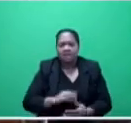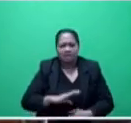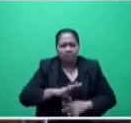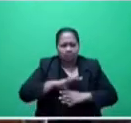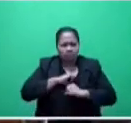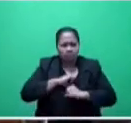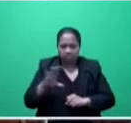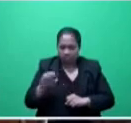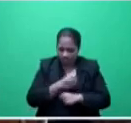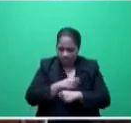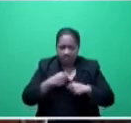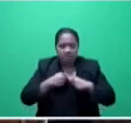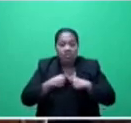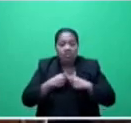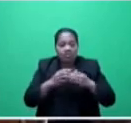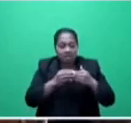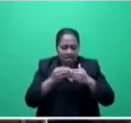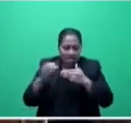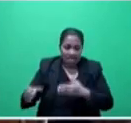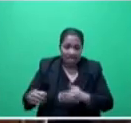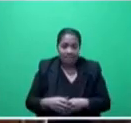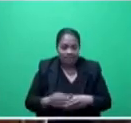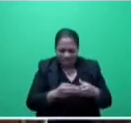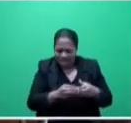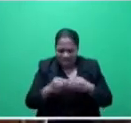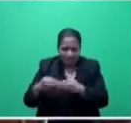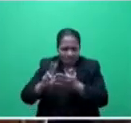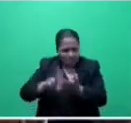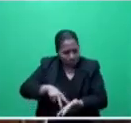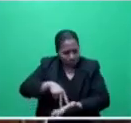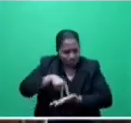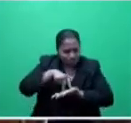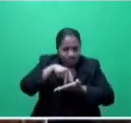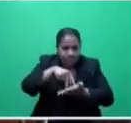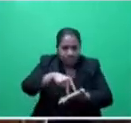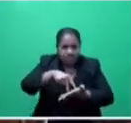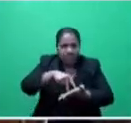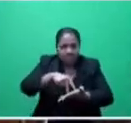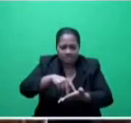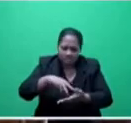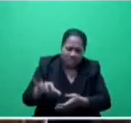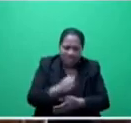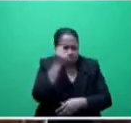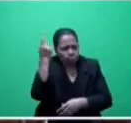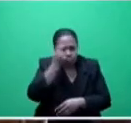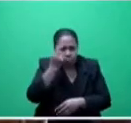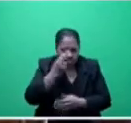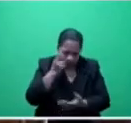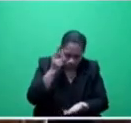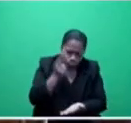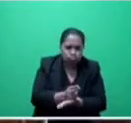leader. A leader who spoke up and stepped forward, who took the risk of true